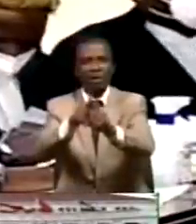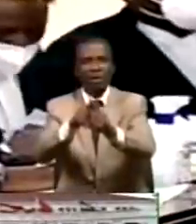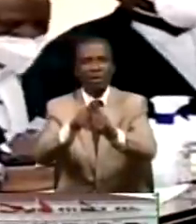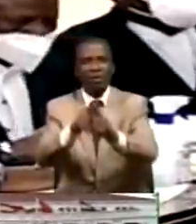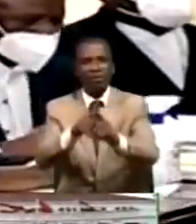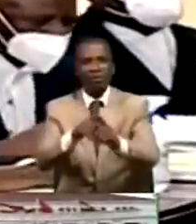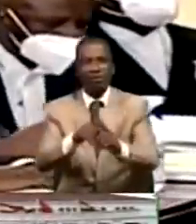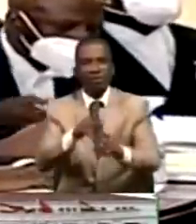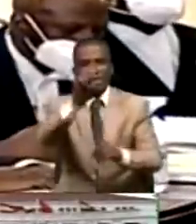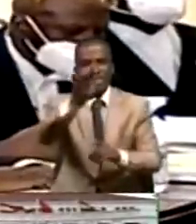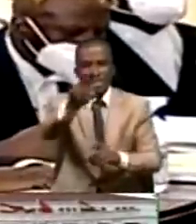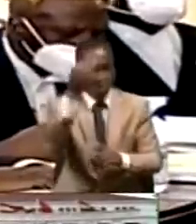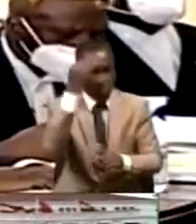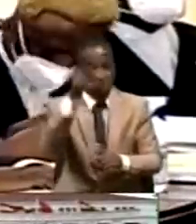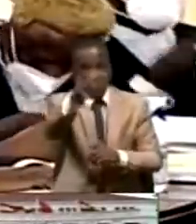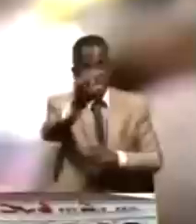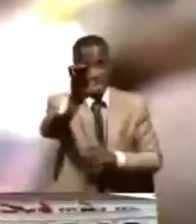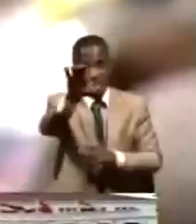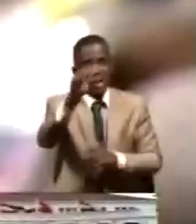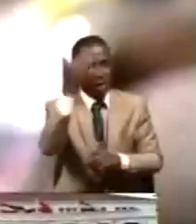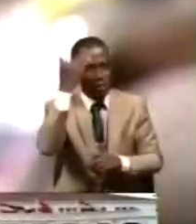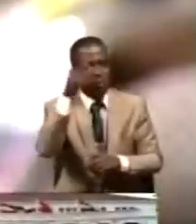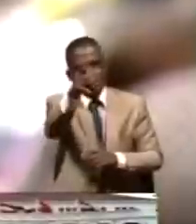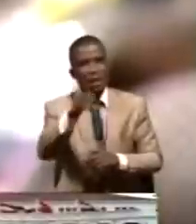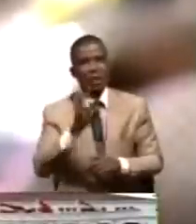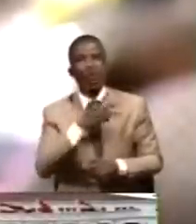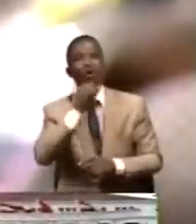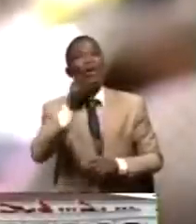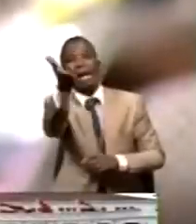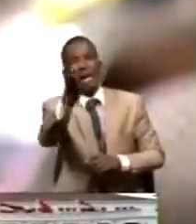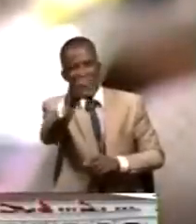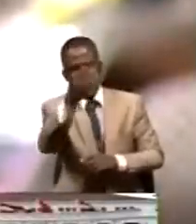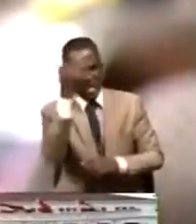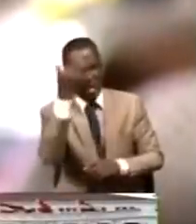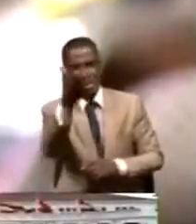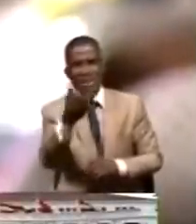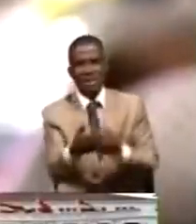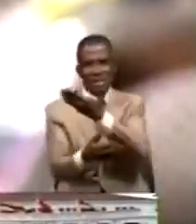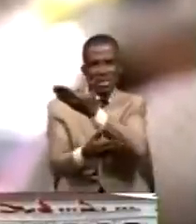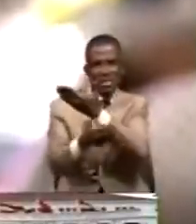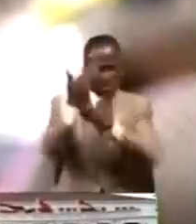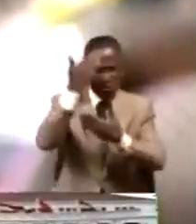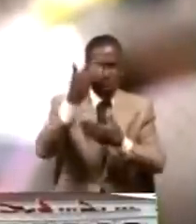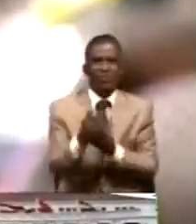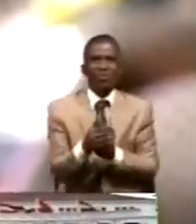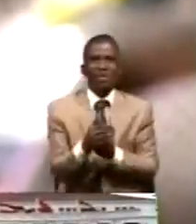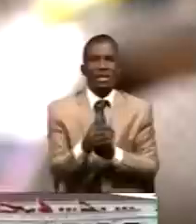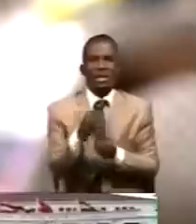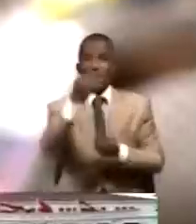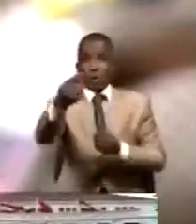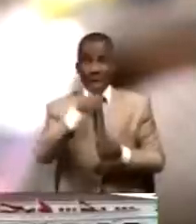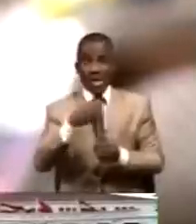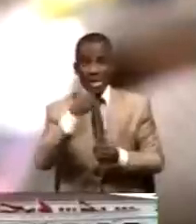that. She knew that we were not in the strong room. She knew that she had directed us to leave, and she told